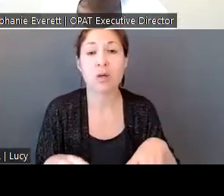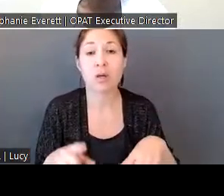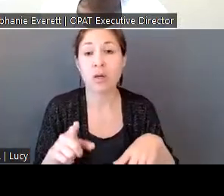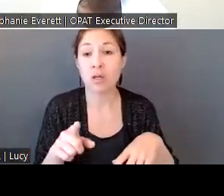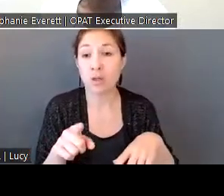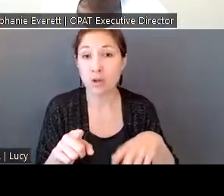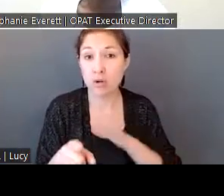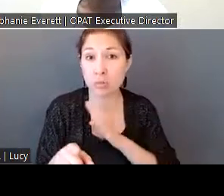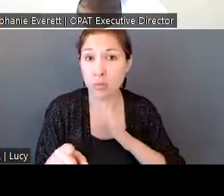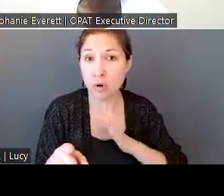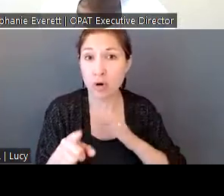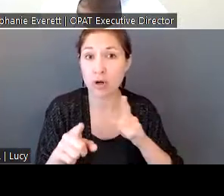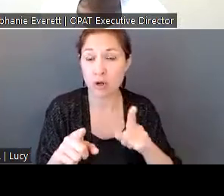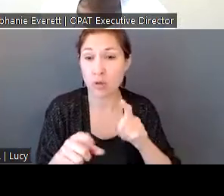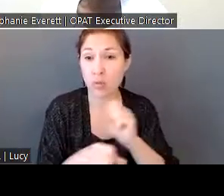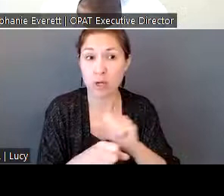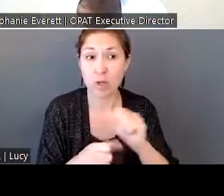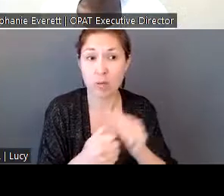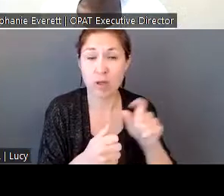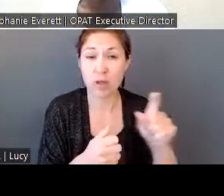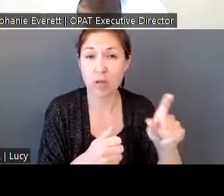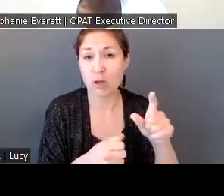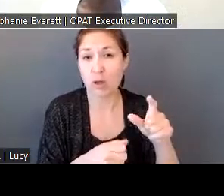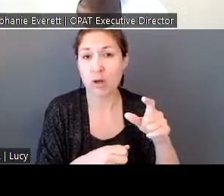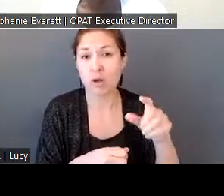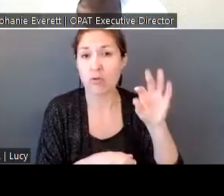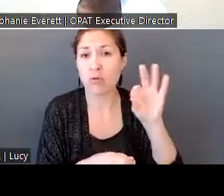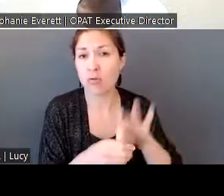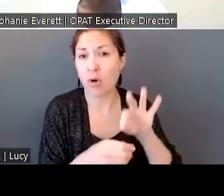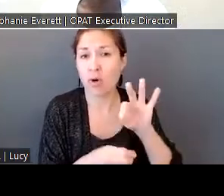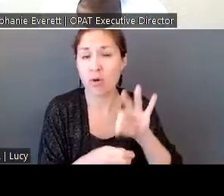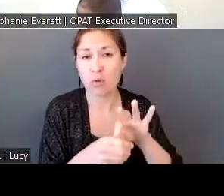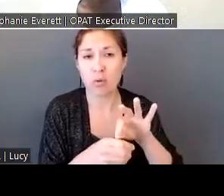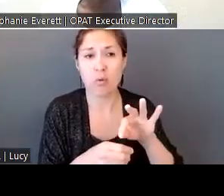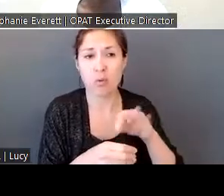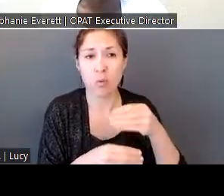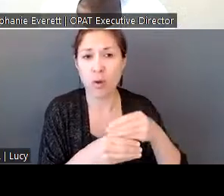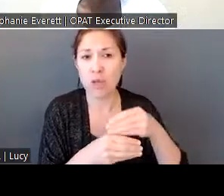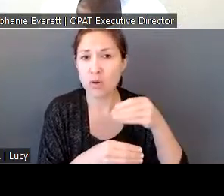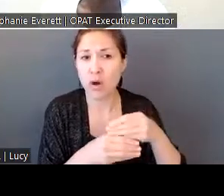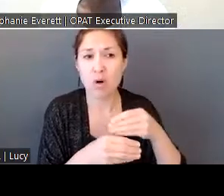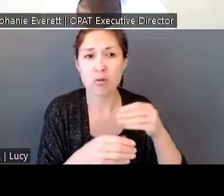Woke Windows to facilitate data update on that site?